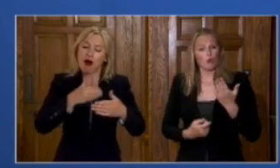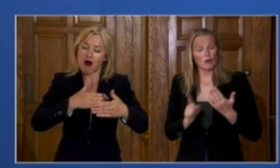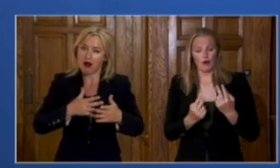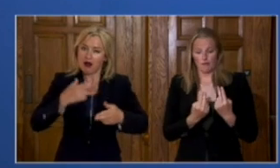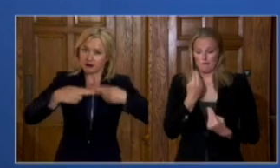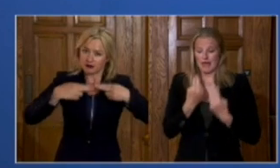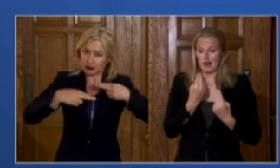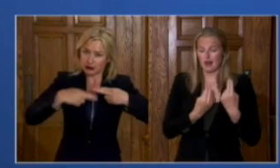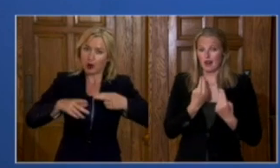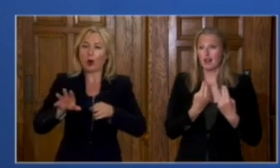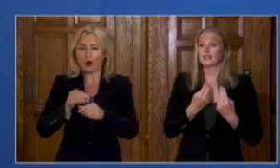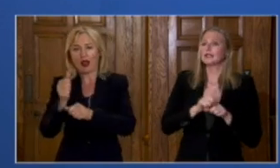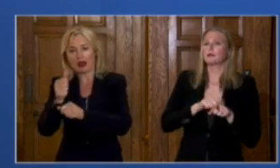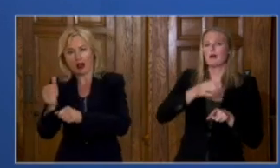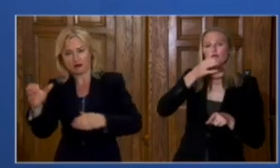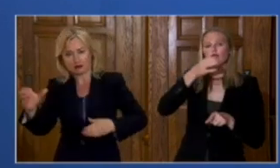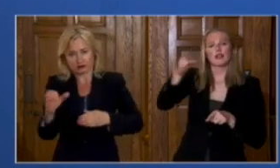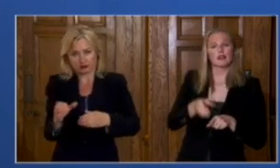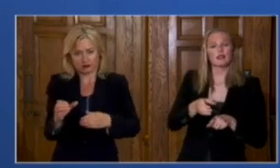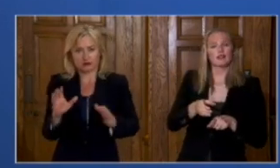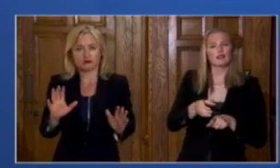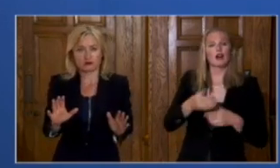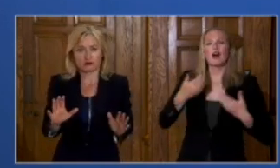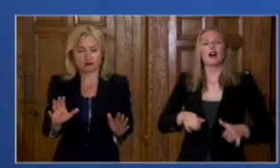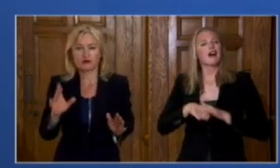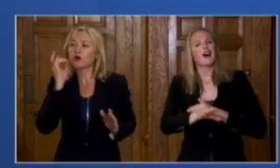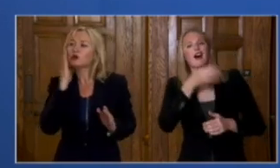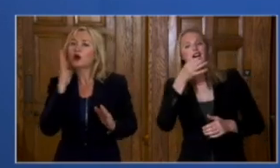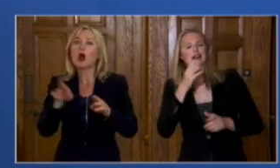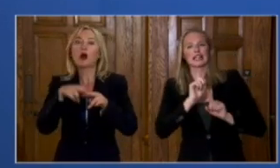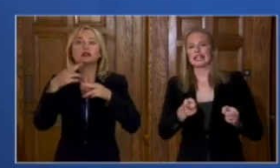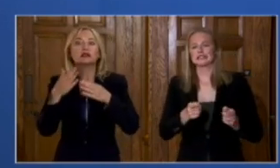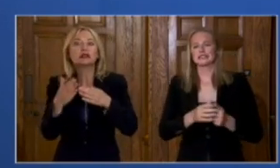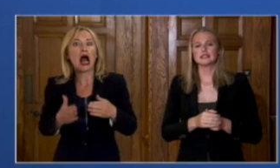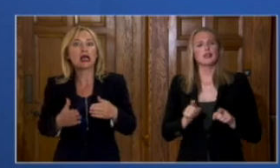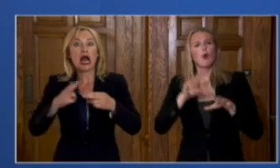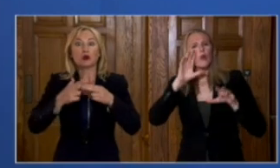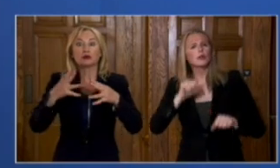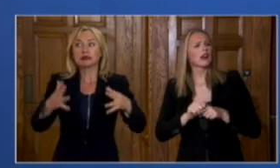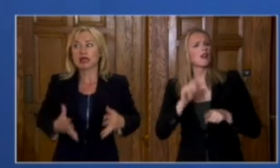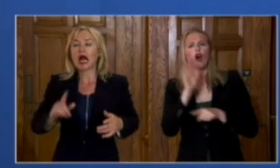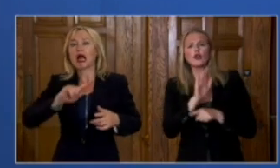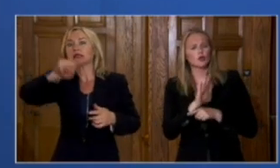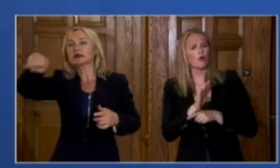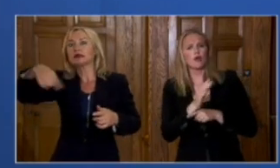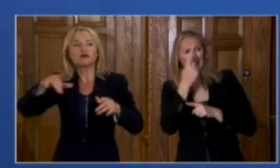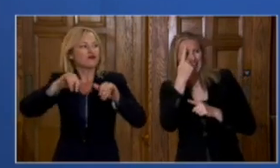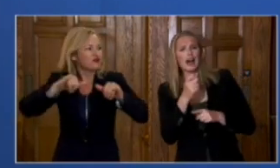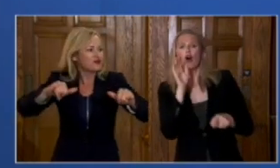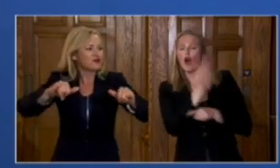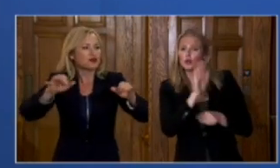ancillary to this. As with pubs and bars, hotels with outdoor spaces will be permitted to sell alcohol in those